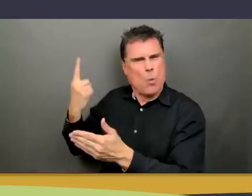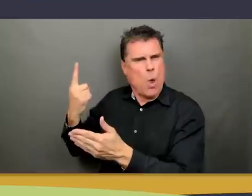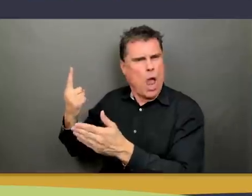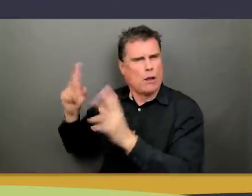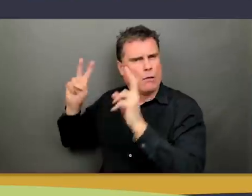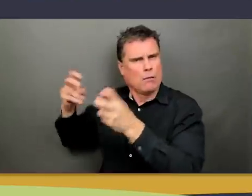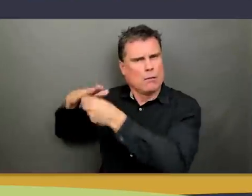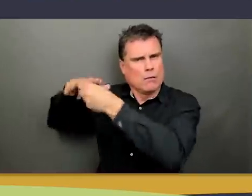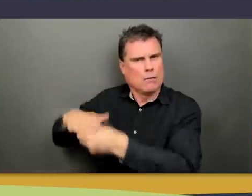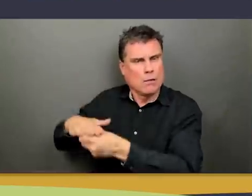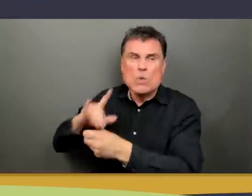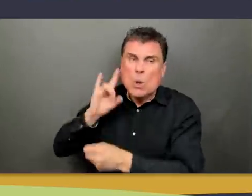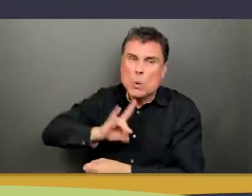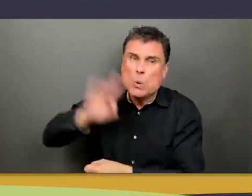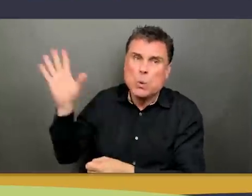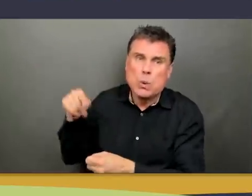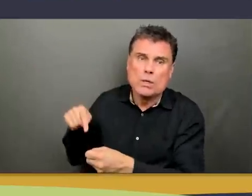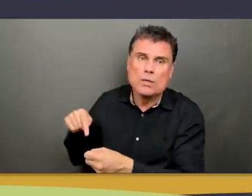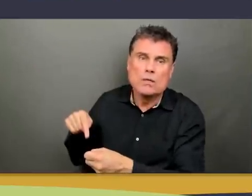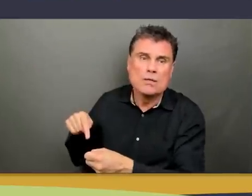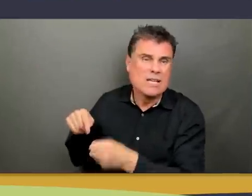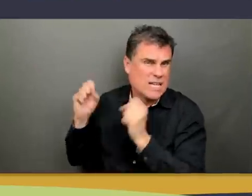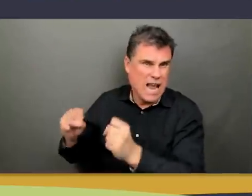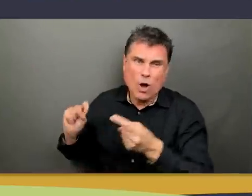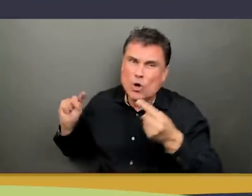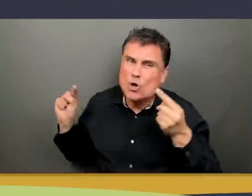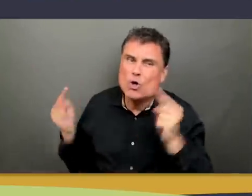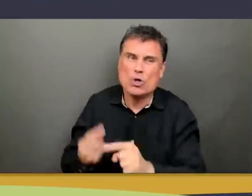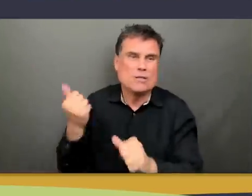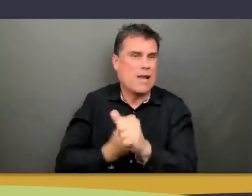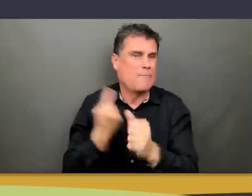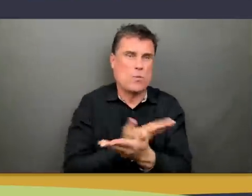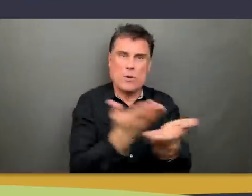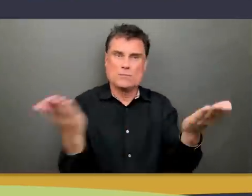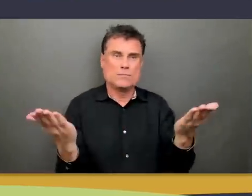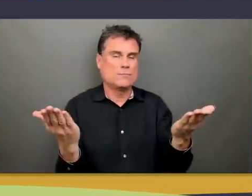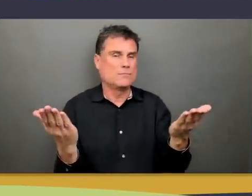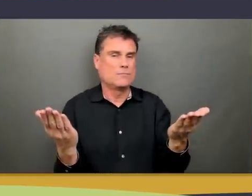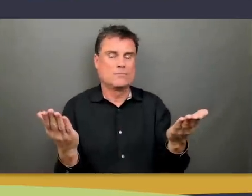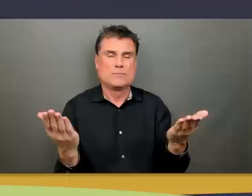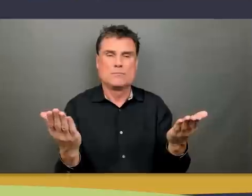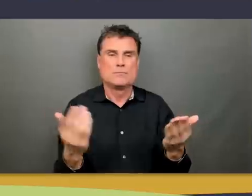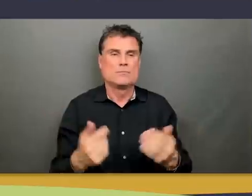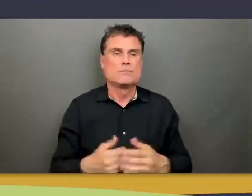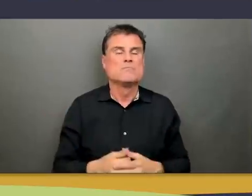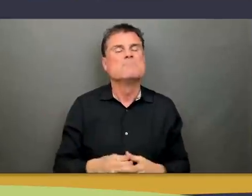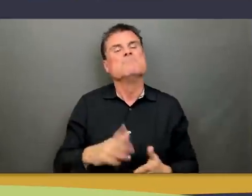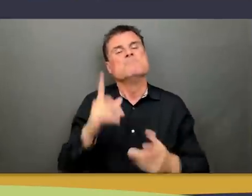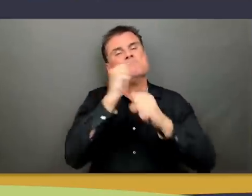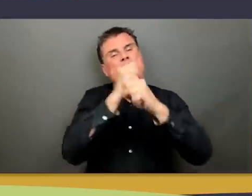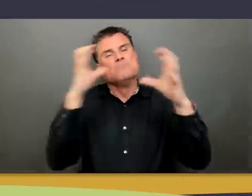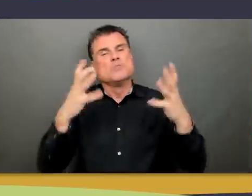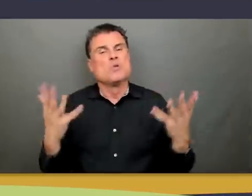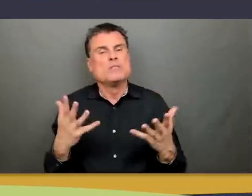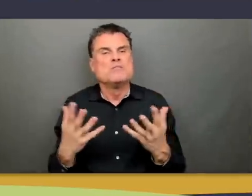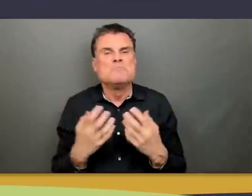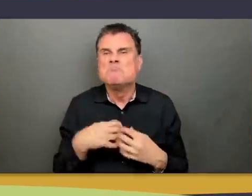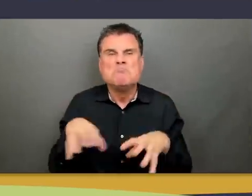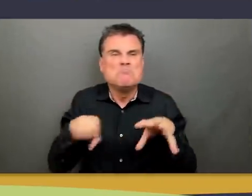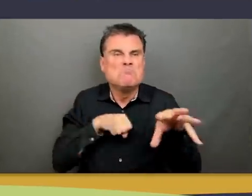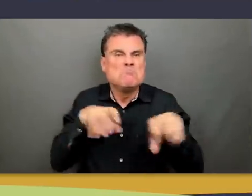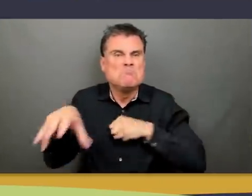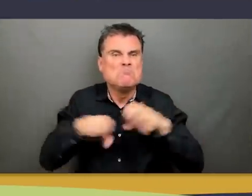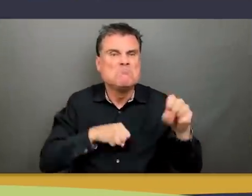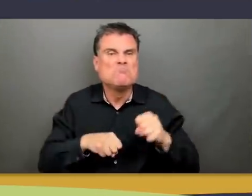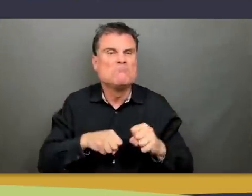harm everyone when we consider how greed threatens our entire ecosystem, how poverty is driving more people into